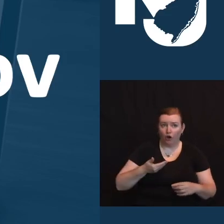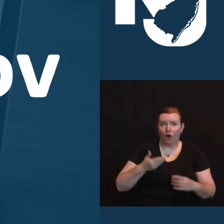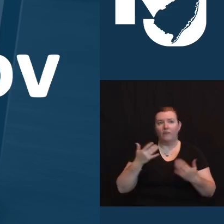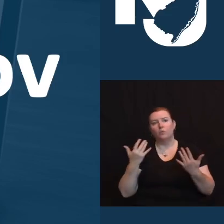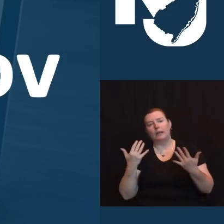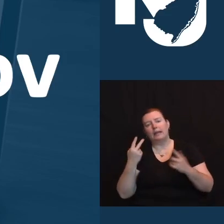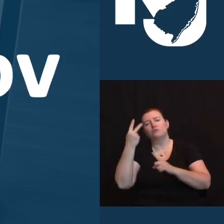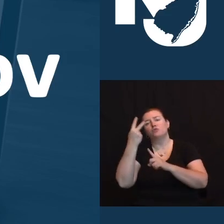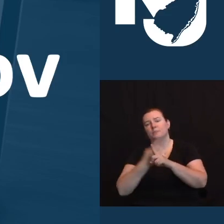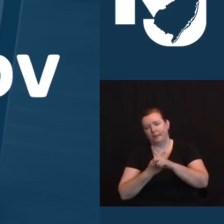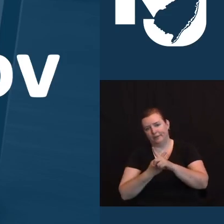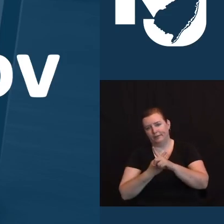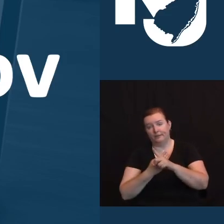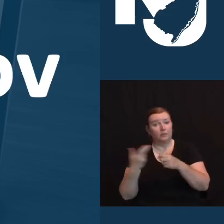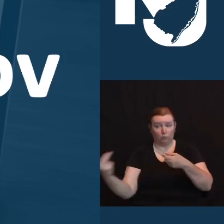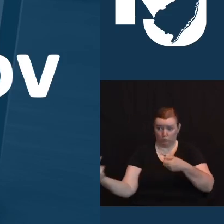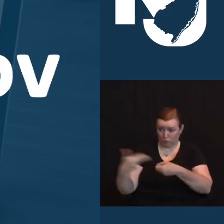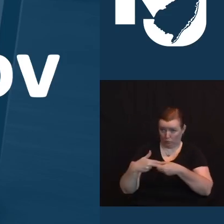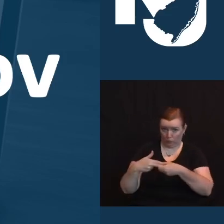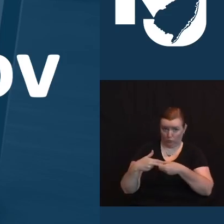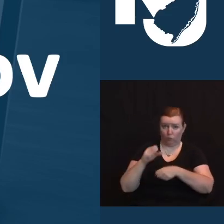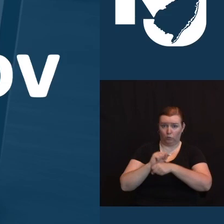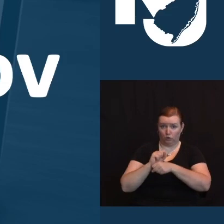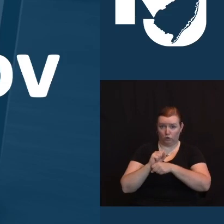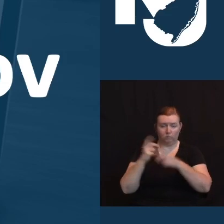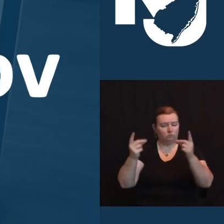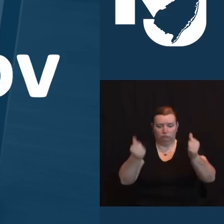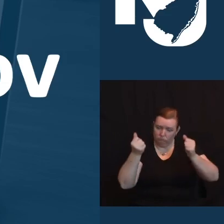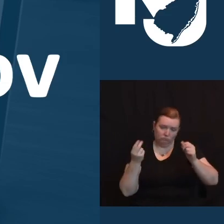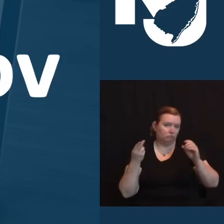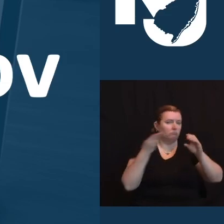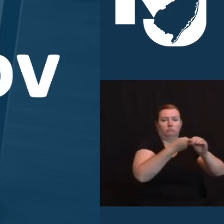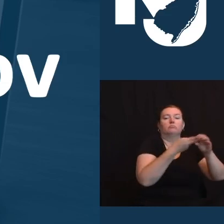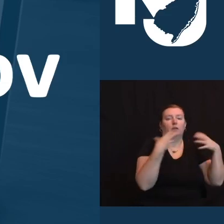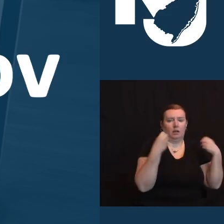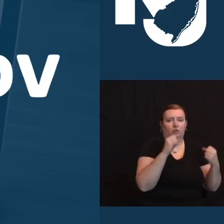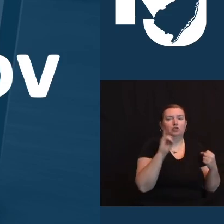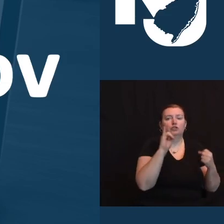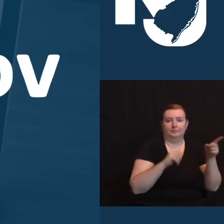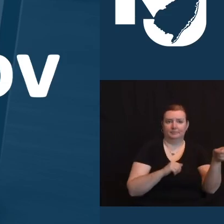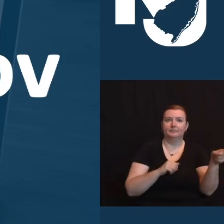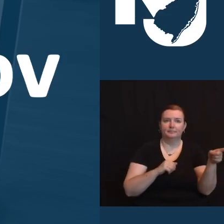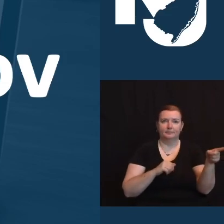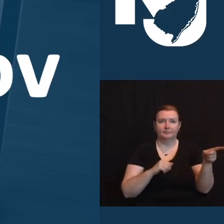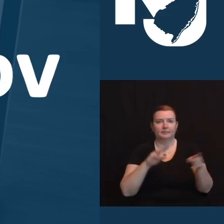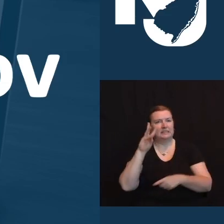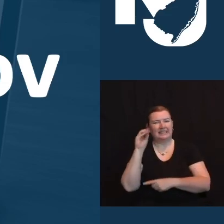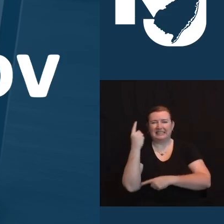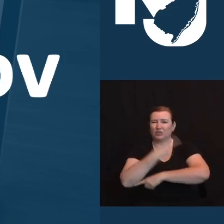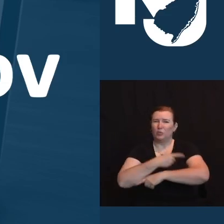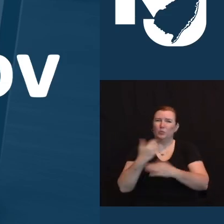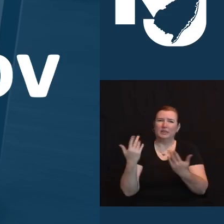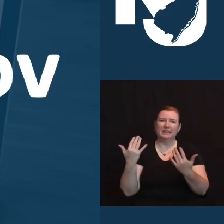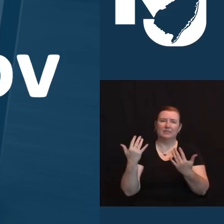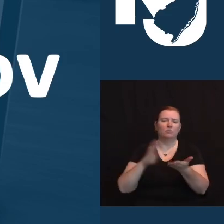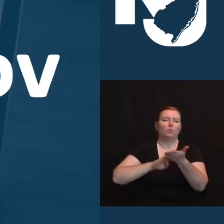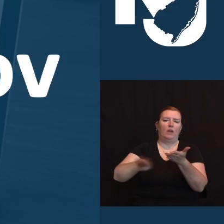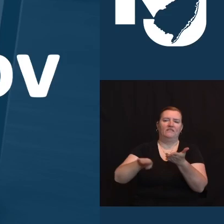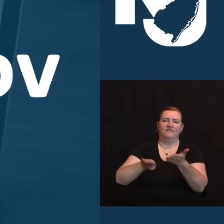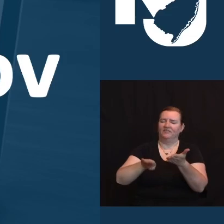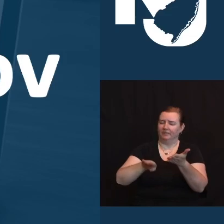pandemic. Today's order waives the 60-day waiting period for all public employees who are hired or are returning to